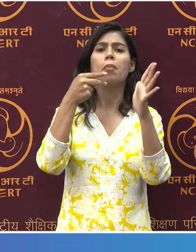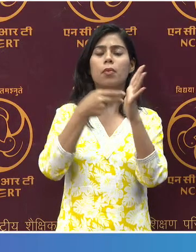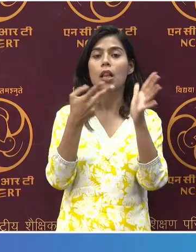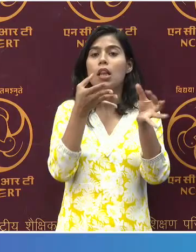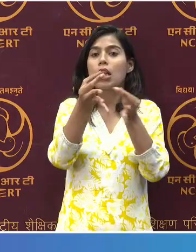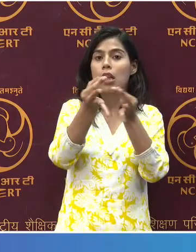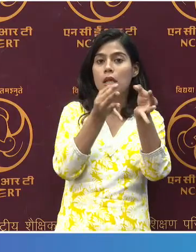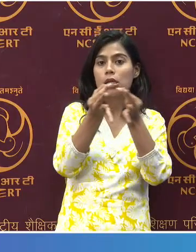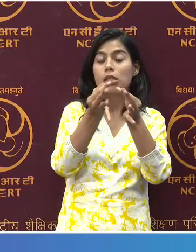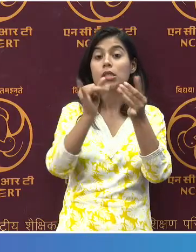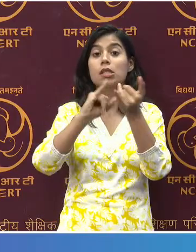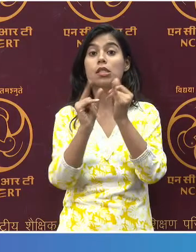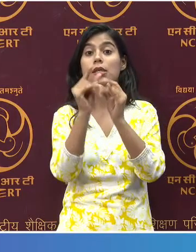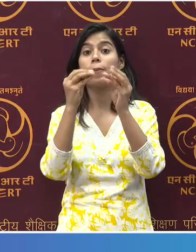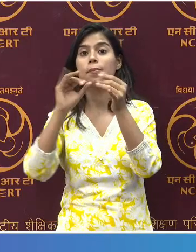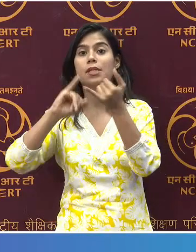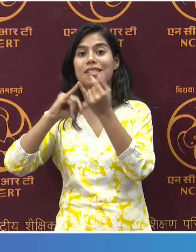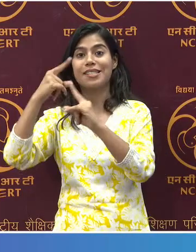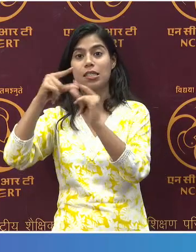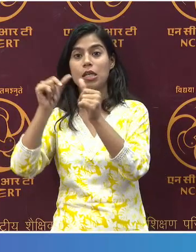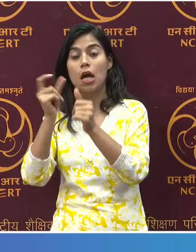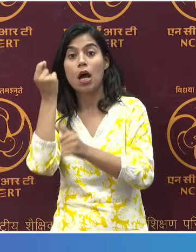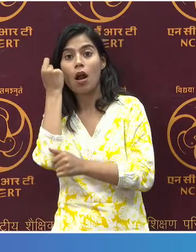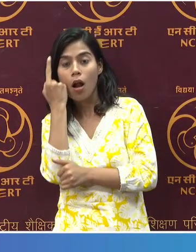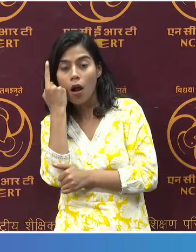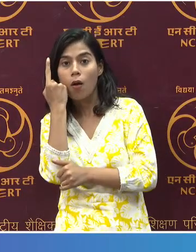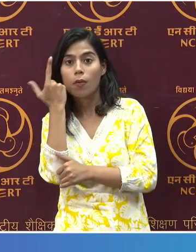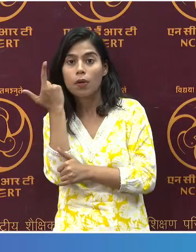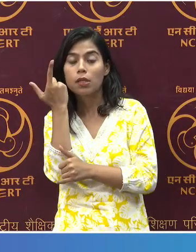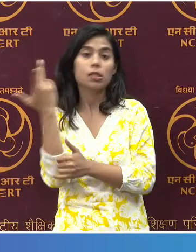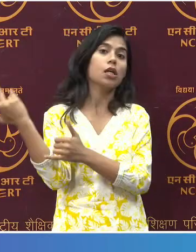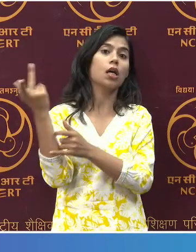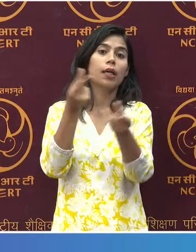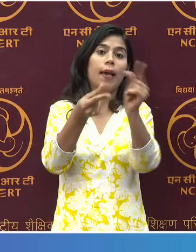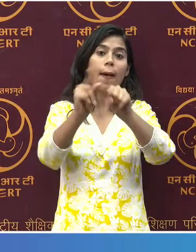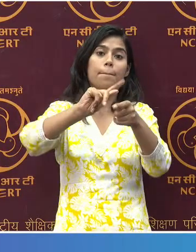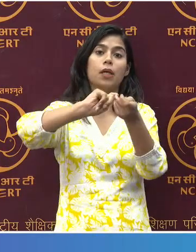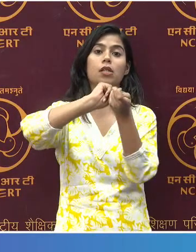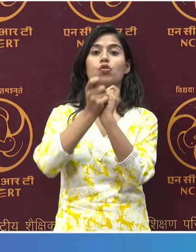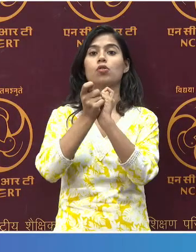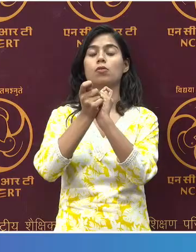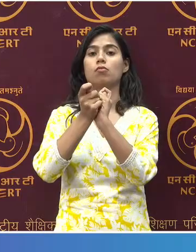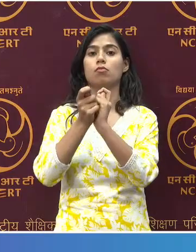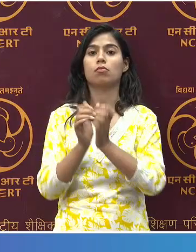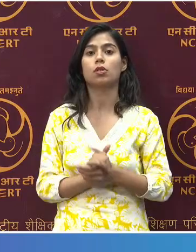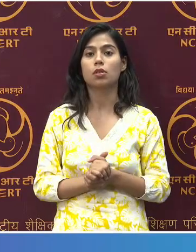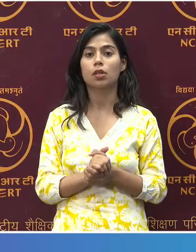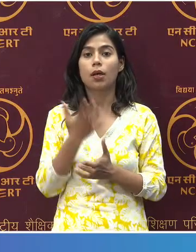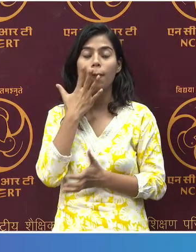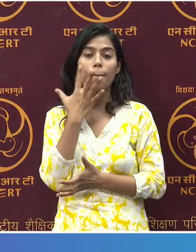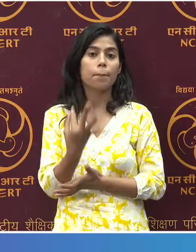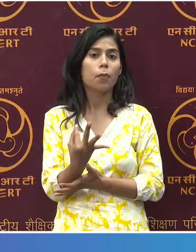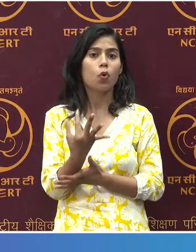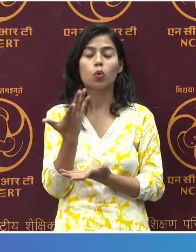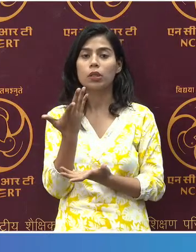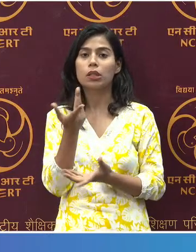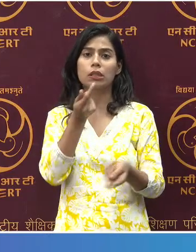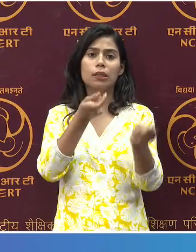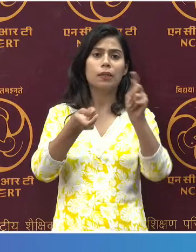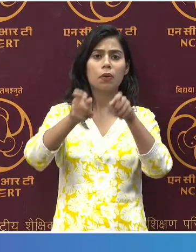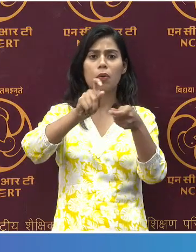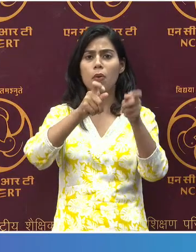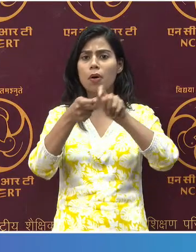describes a substance ability to undergo a specific chemical change. Important chemical properties of our